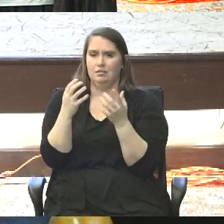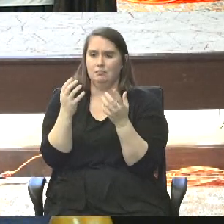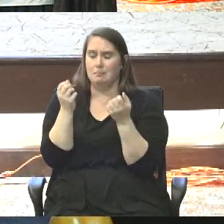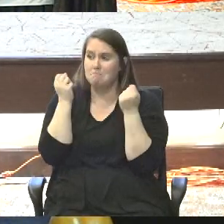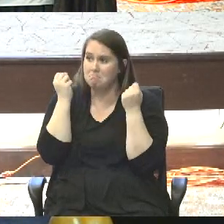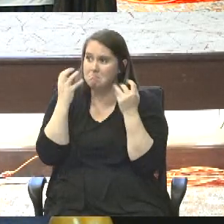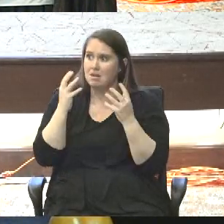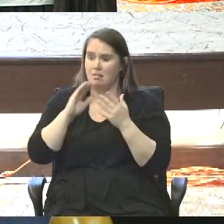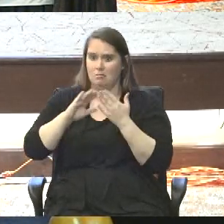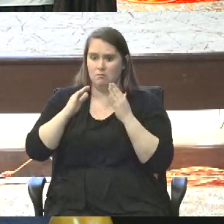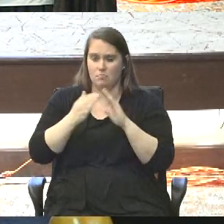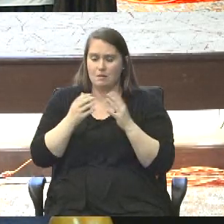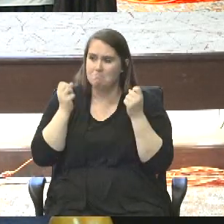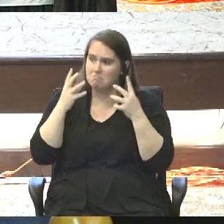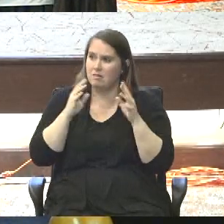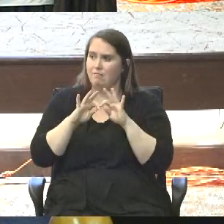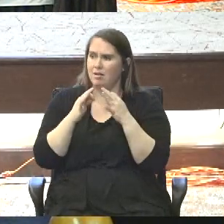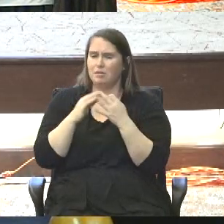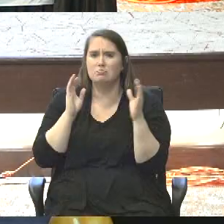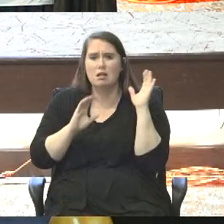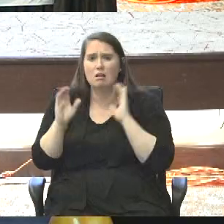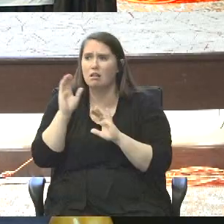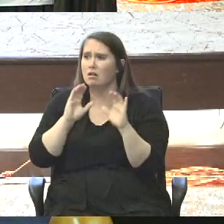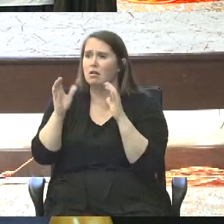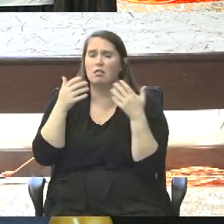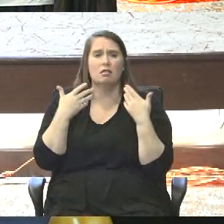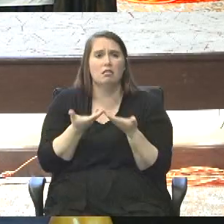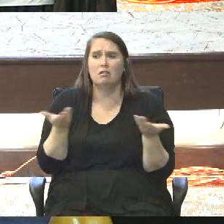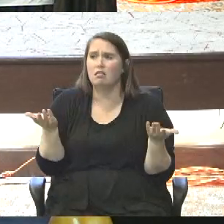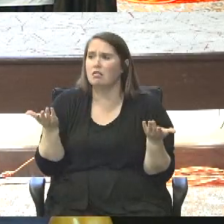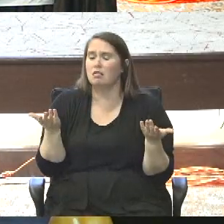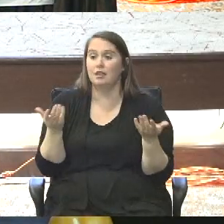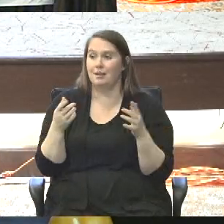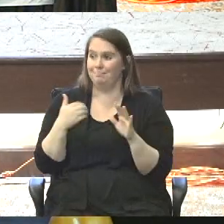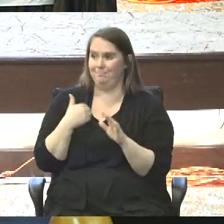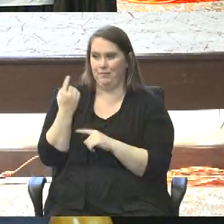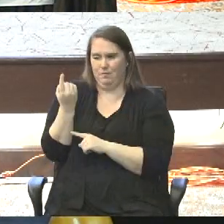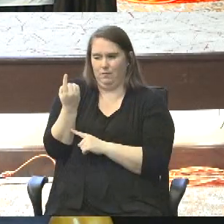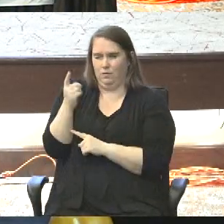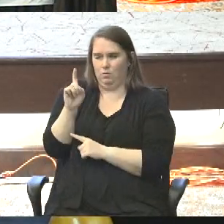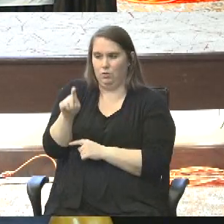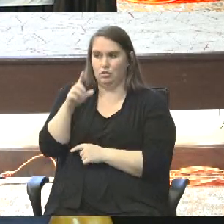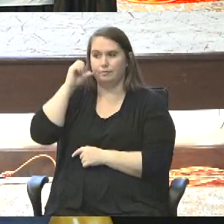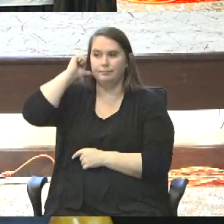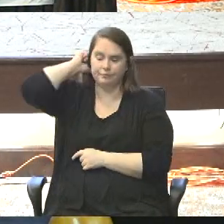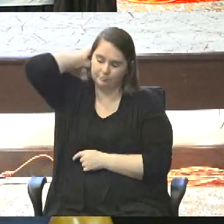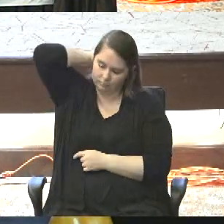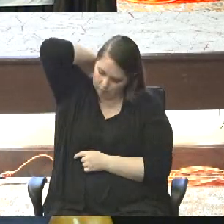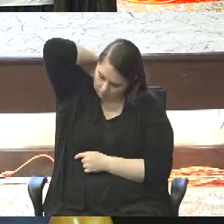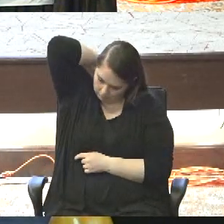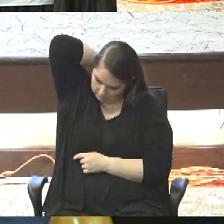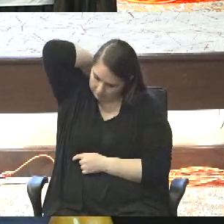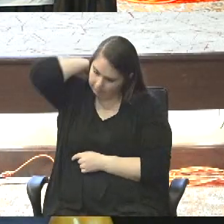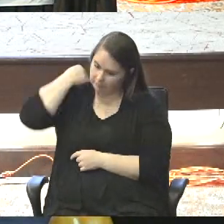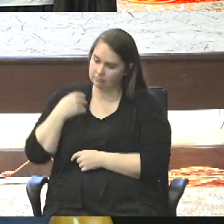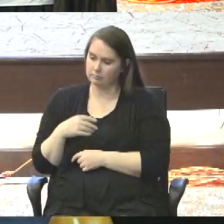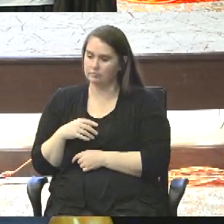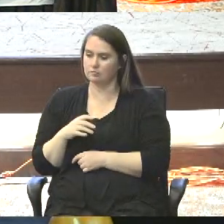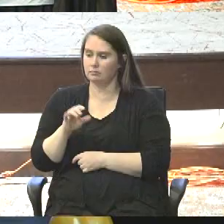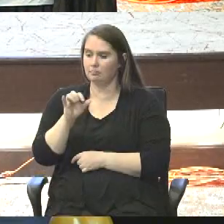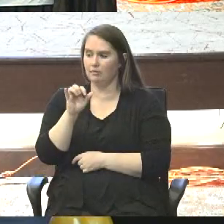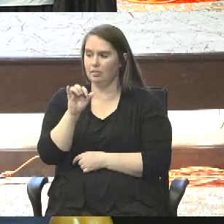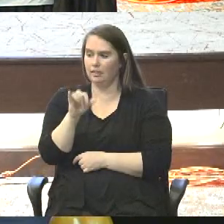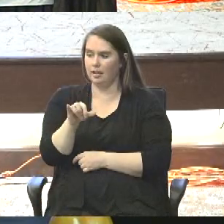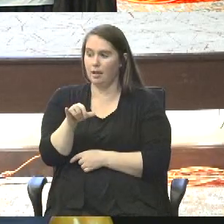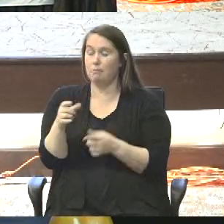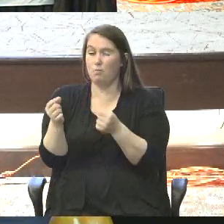the community. I'm just really excited about it. I've got one question, Jonathan, and that is, looking at that performance